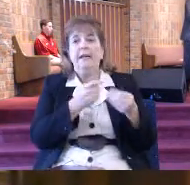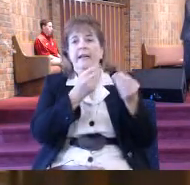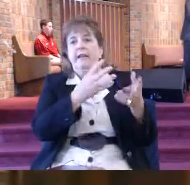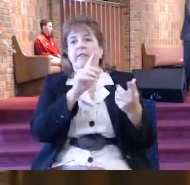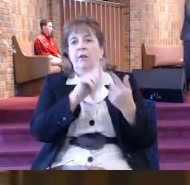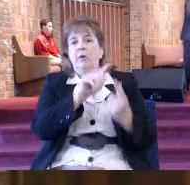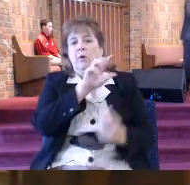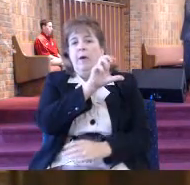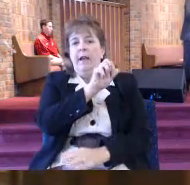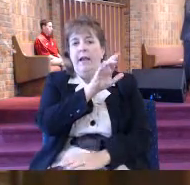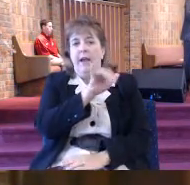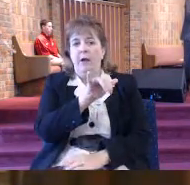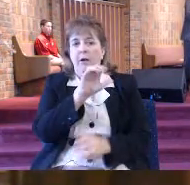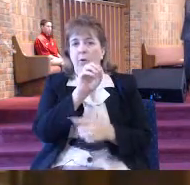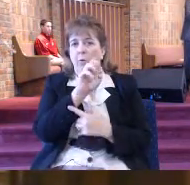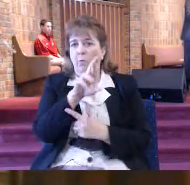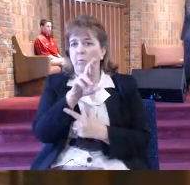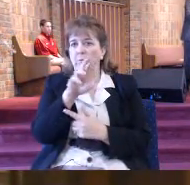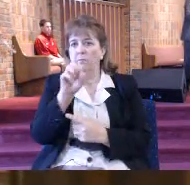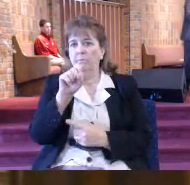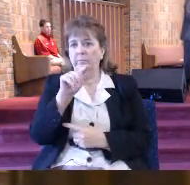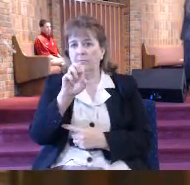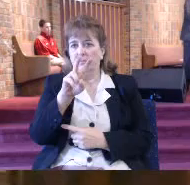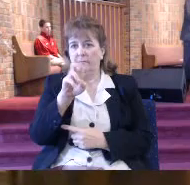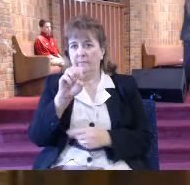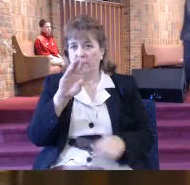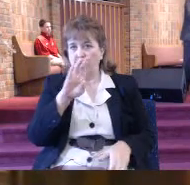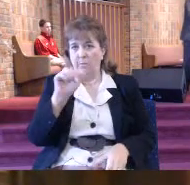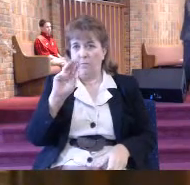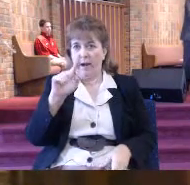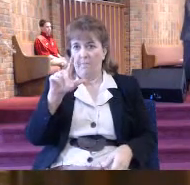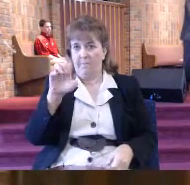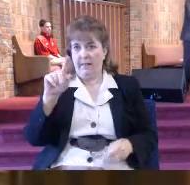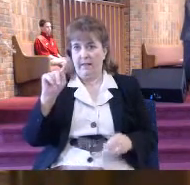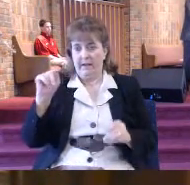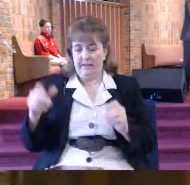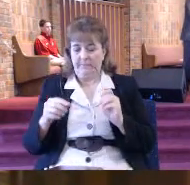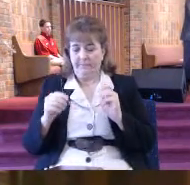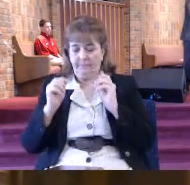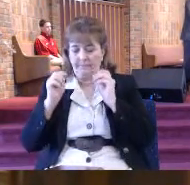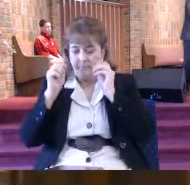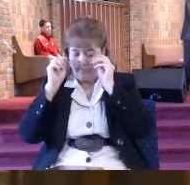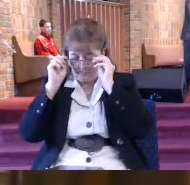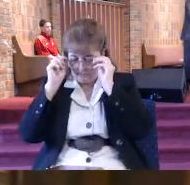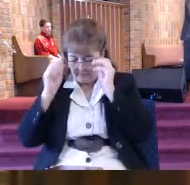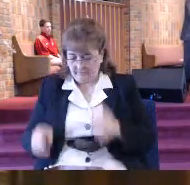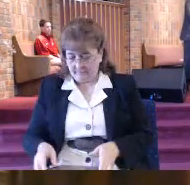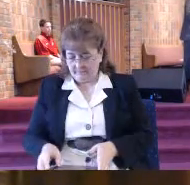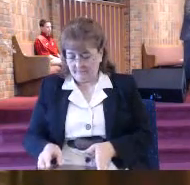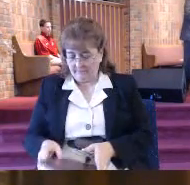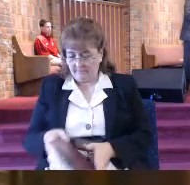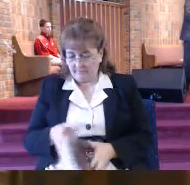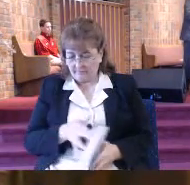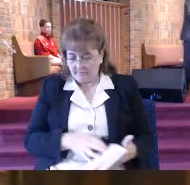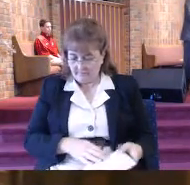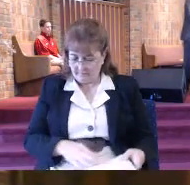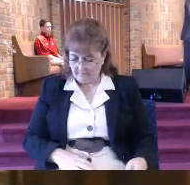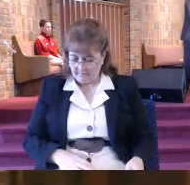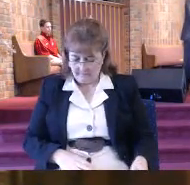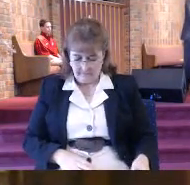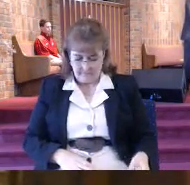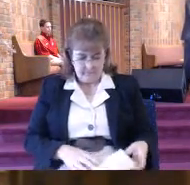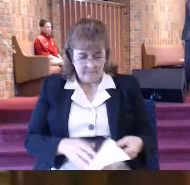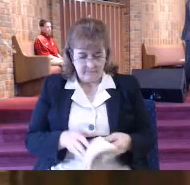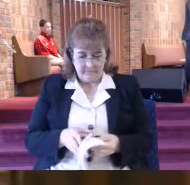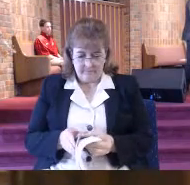Tonight, our opening song is number 602. 602, our closing prayer will be led by Taylor Watson, and our opening prayer by